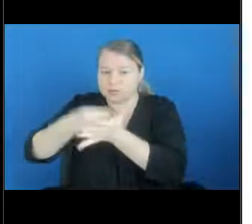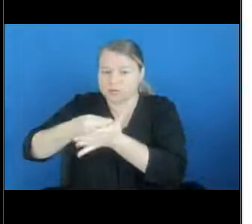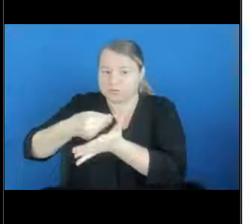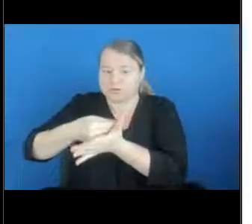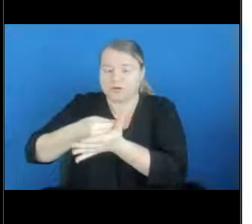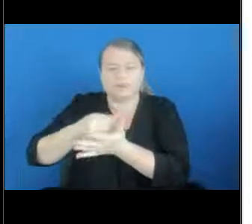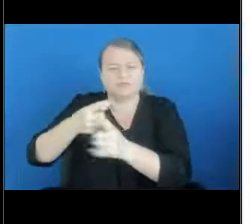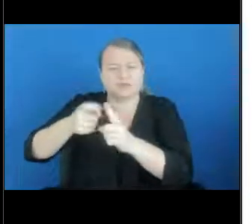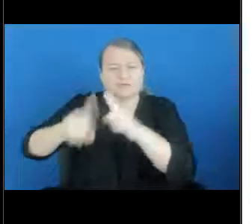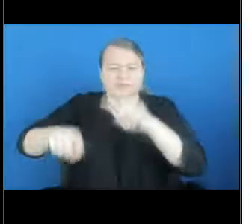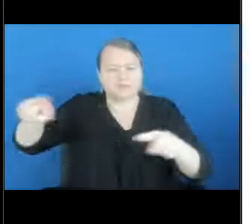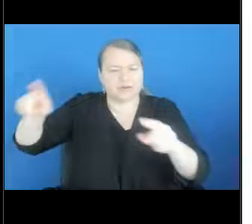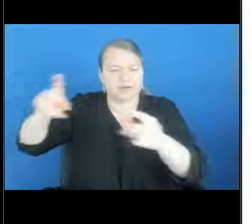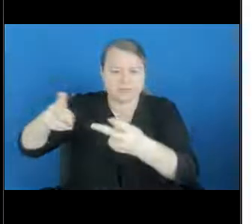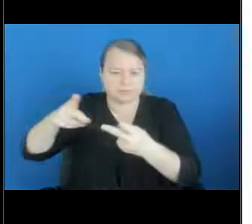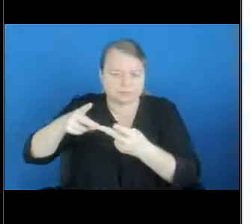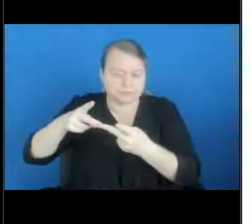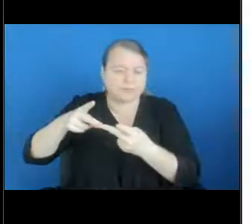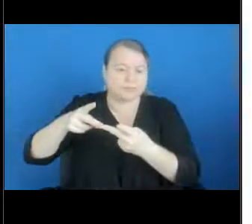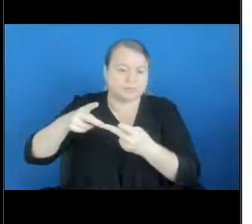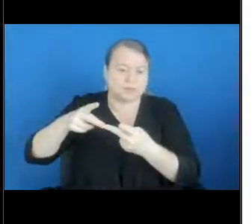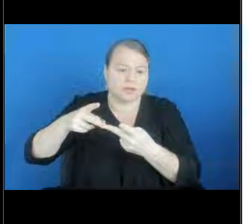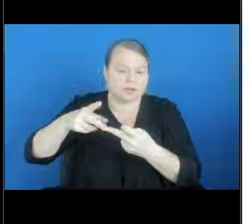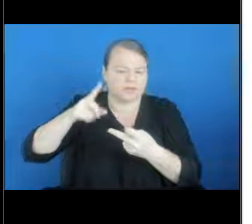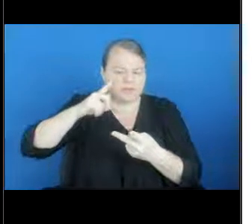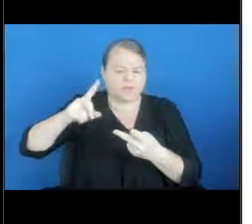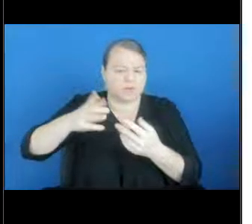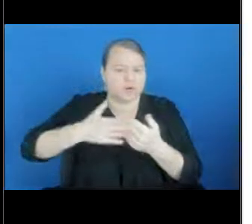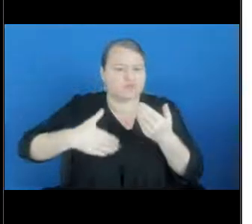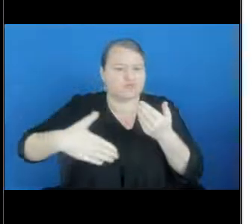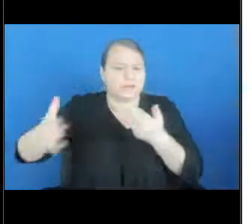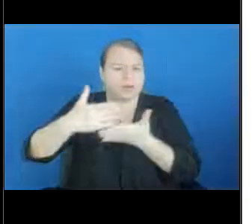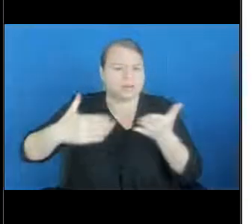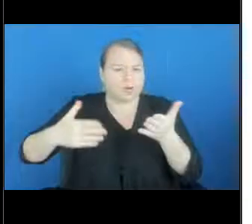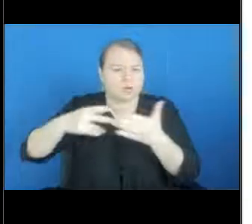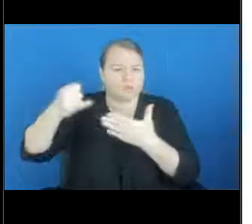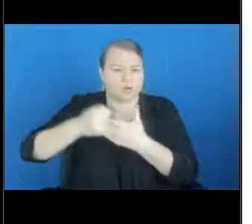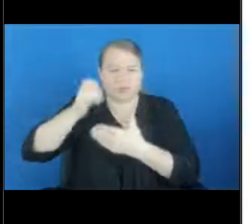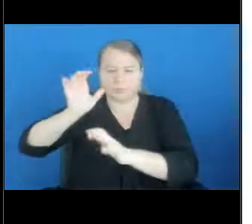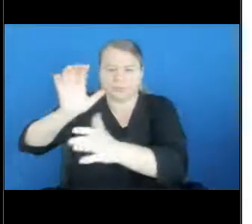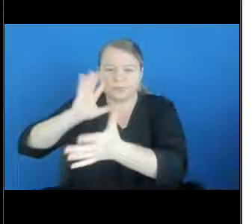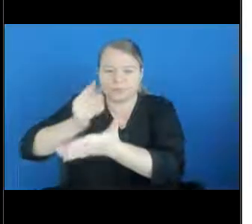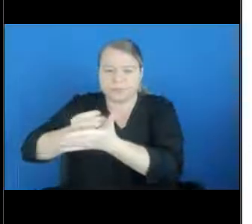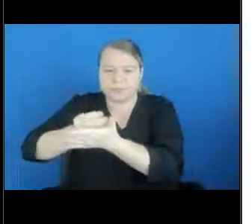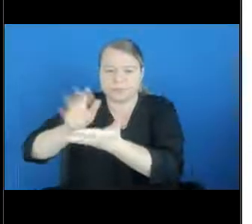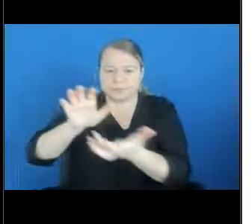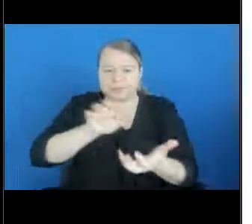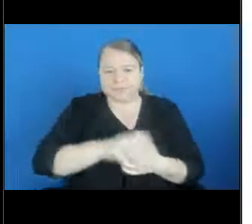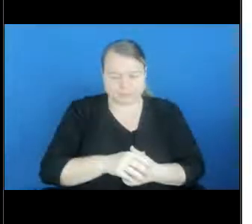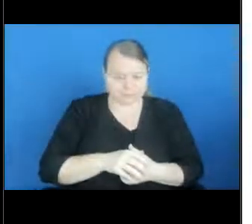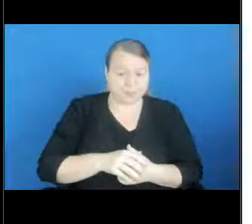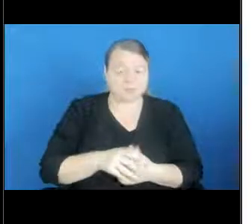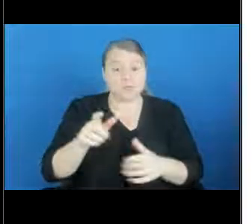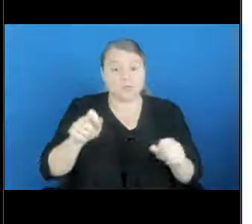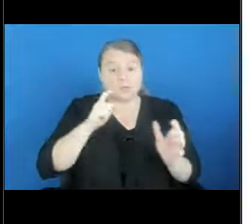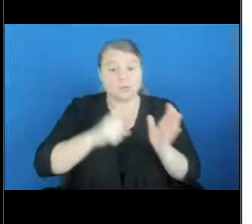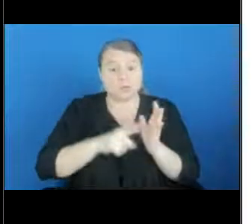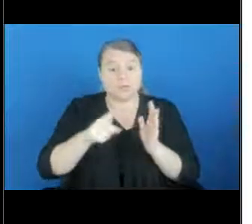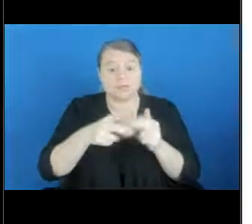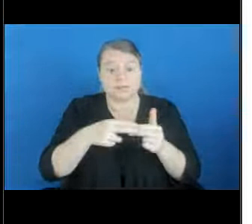from various sources for the remaining phases of the project. As you can see from the slide, there